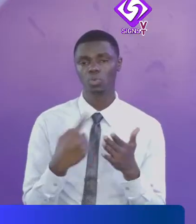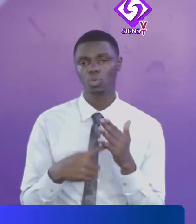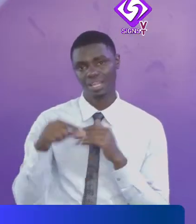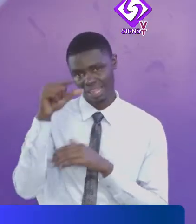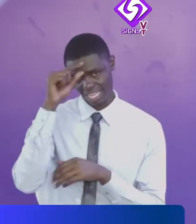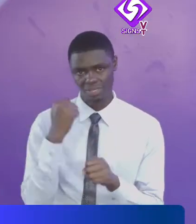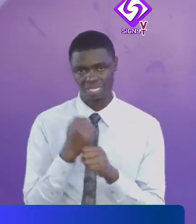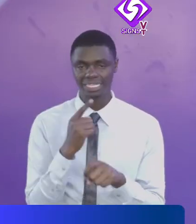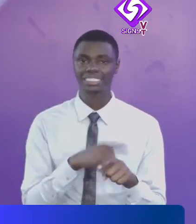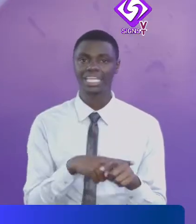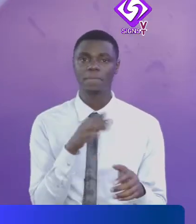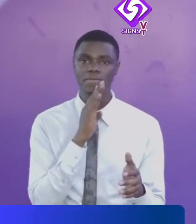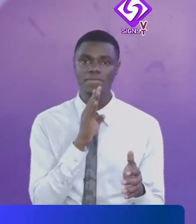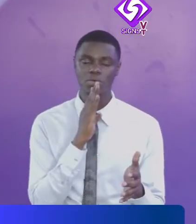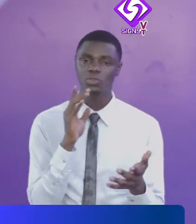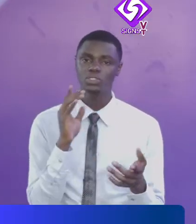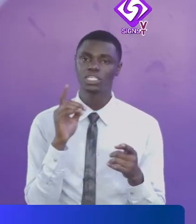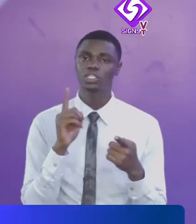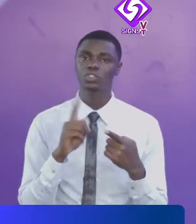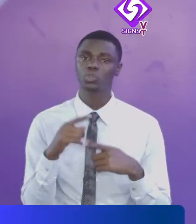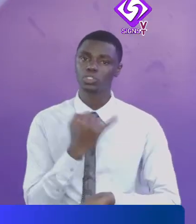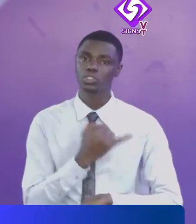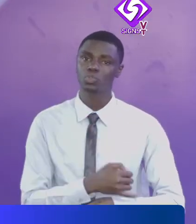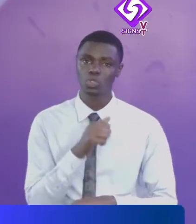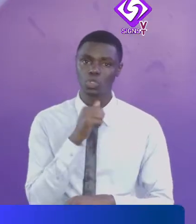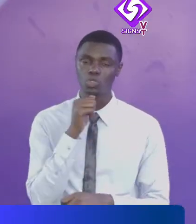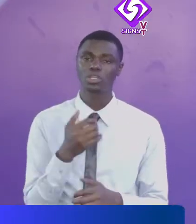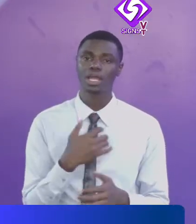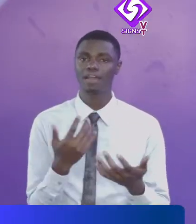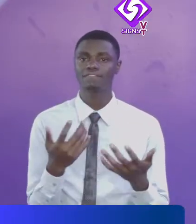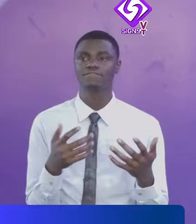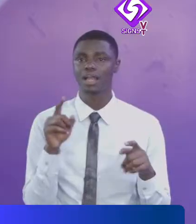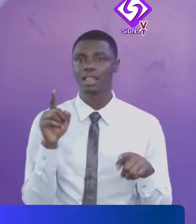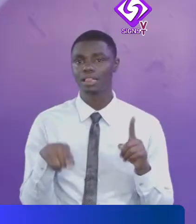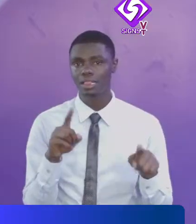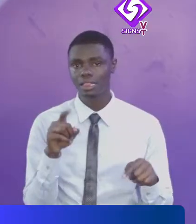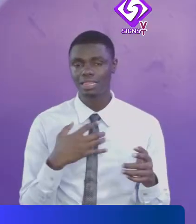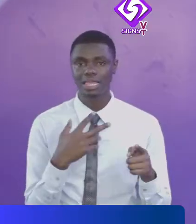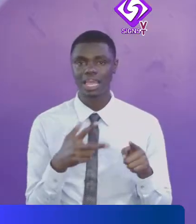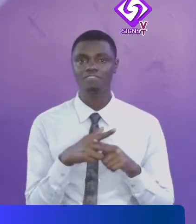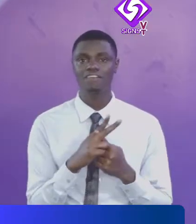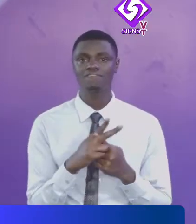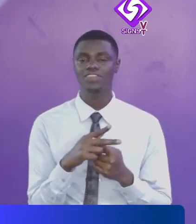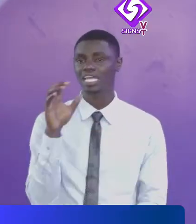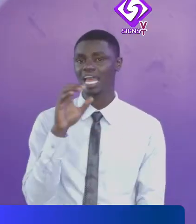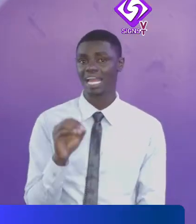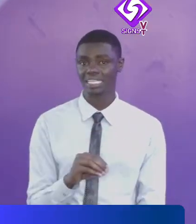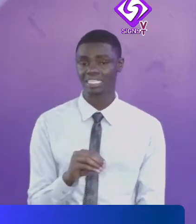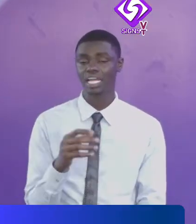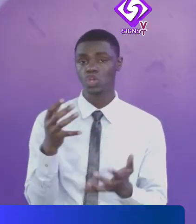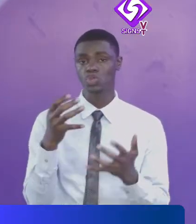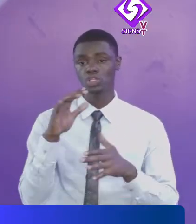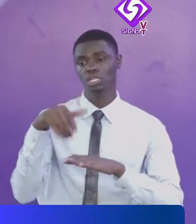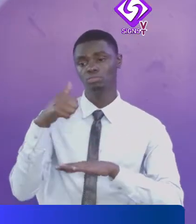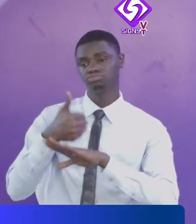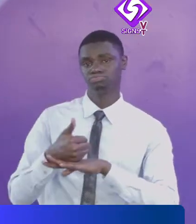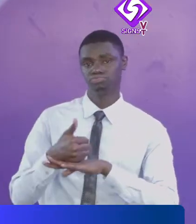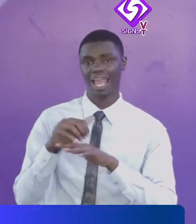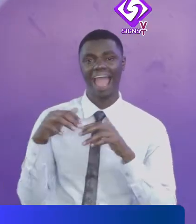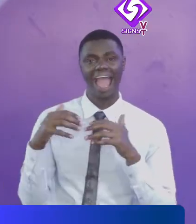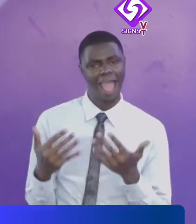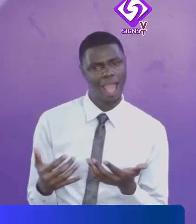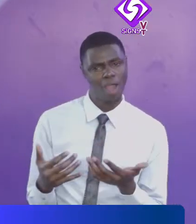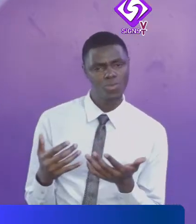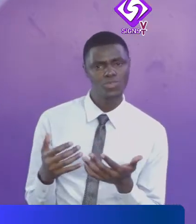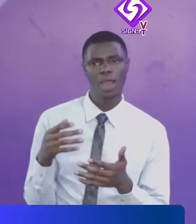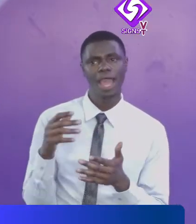borrows, and most institutions, they do not have a variable rate. What they have is a fixed rate. But you need to be able to establish, how do I lend